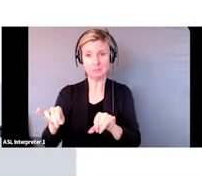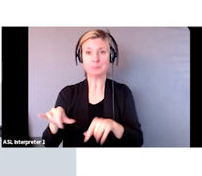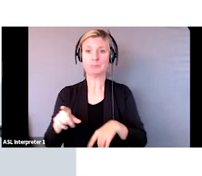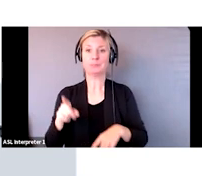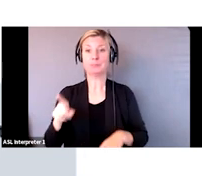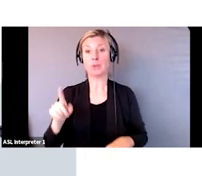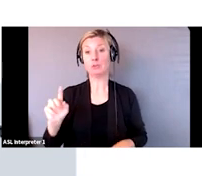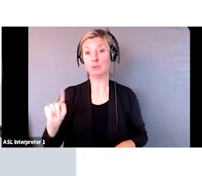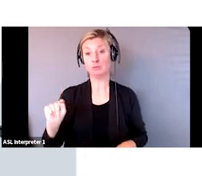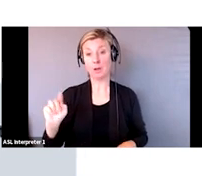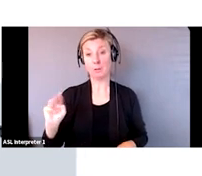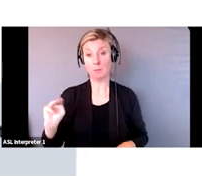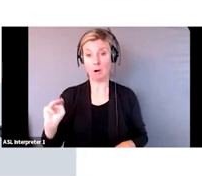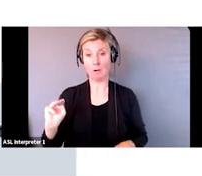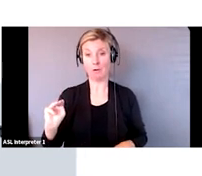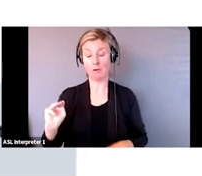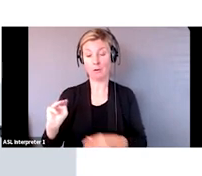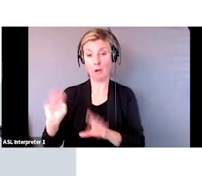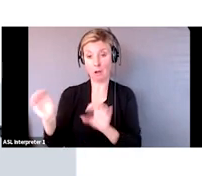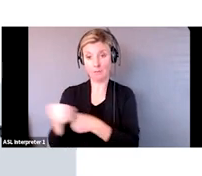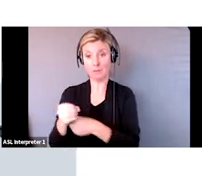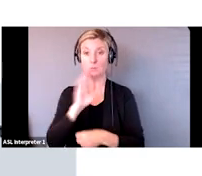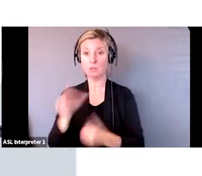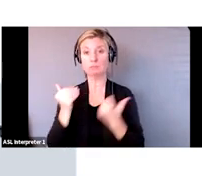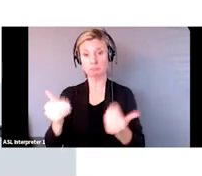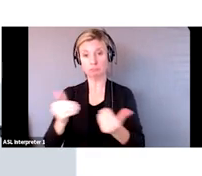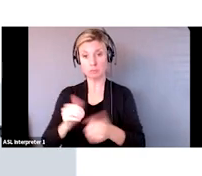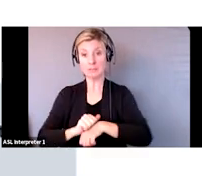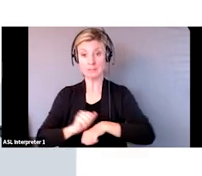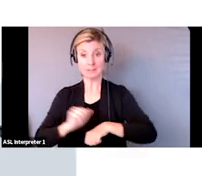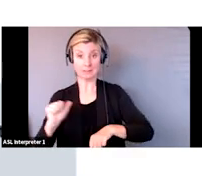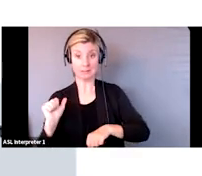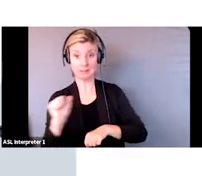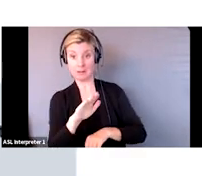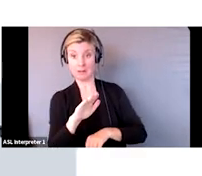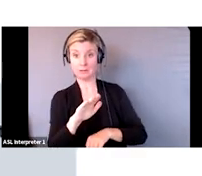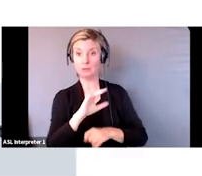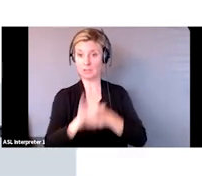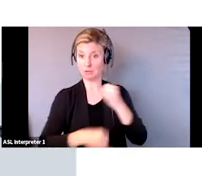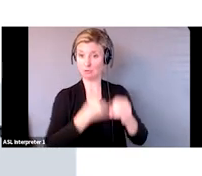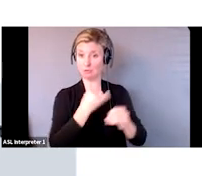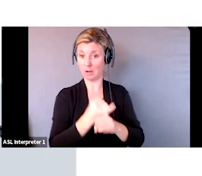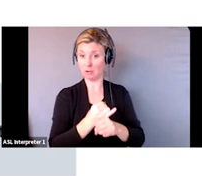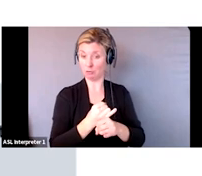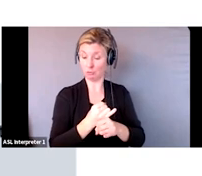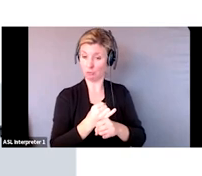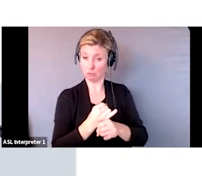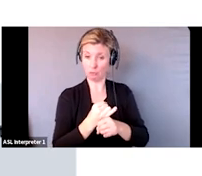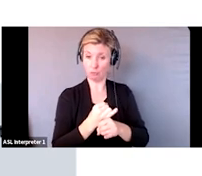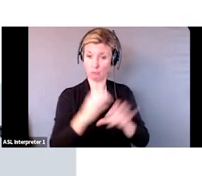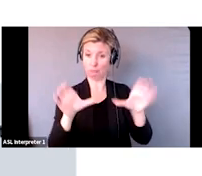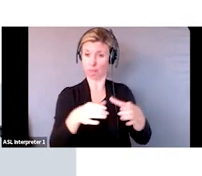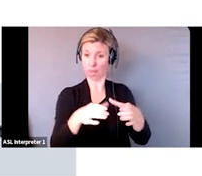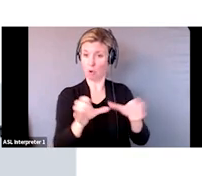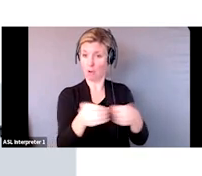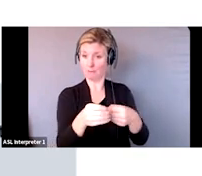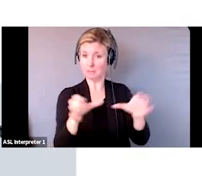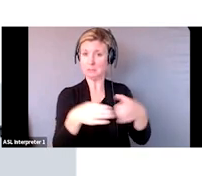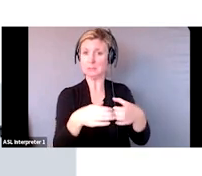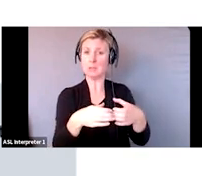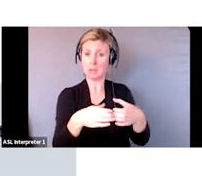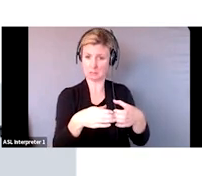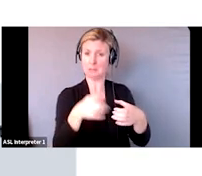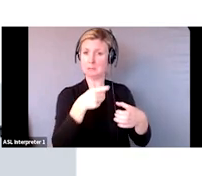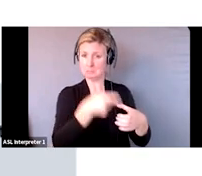trademark office will send your application to the International Bureau, which will then communicate that to all the